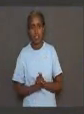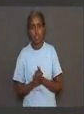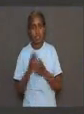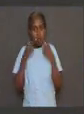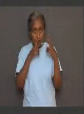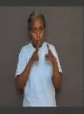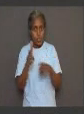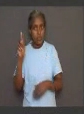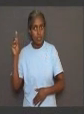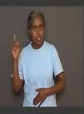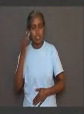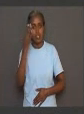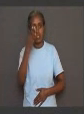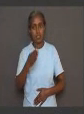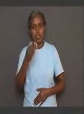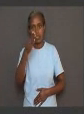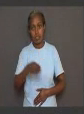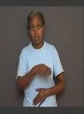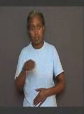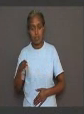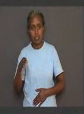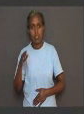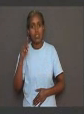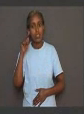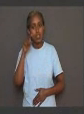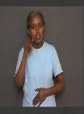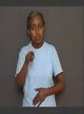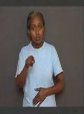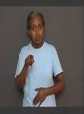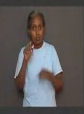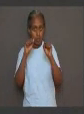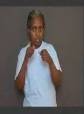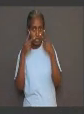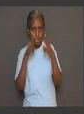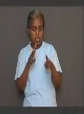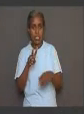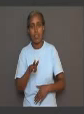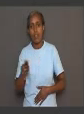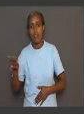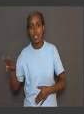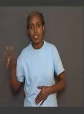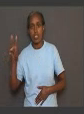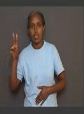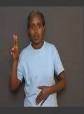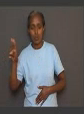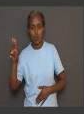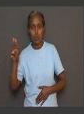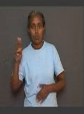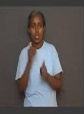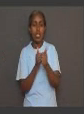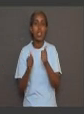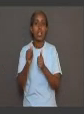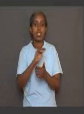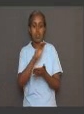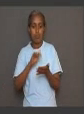Observe this graph. You can see that vector u runs between